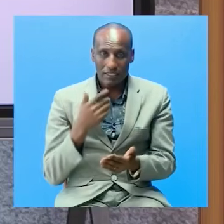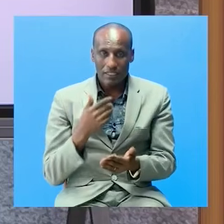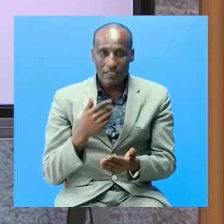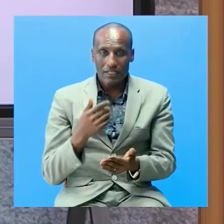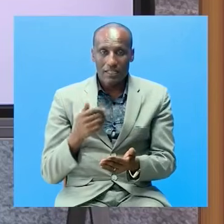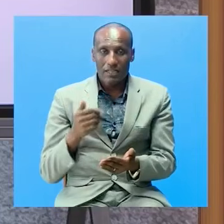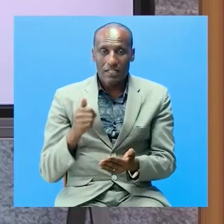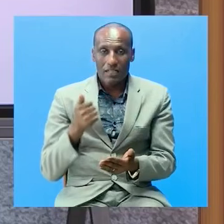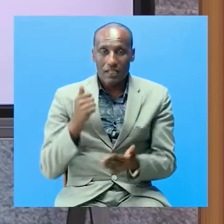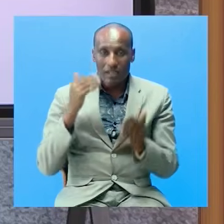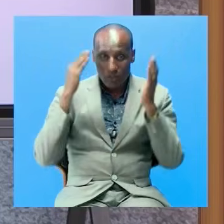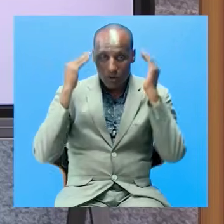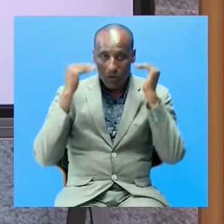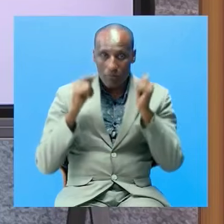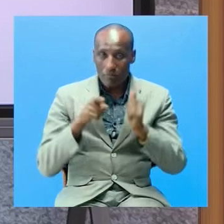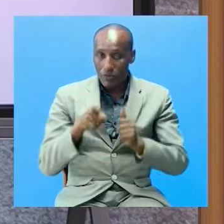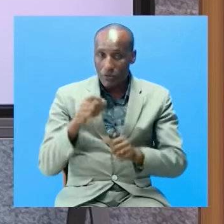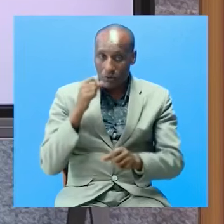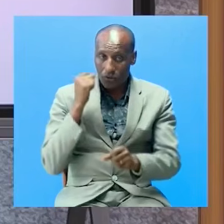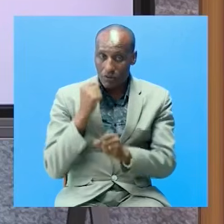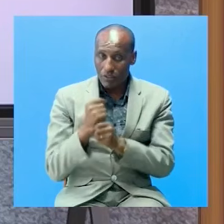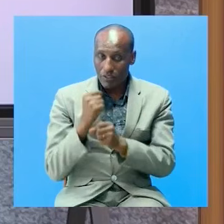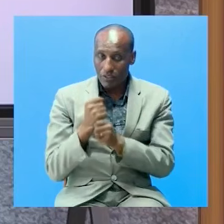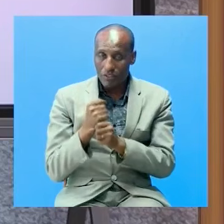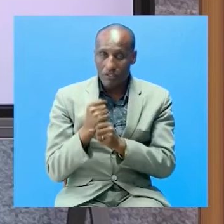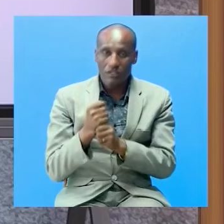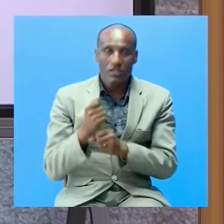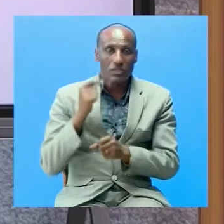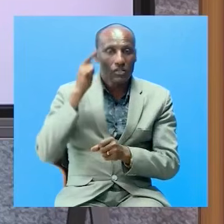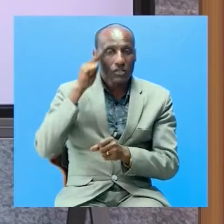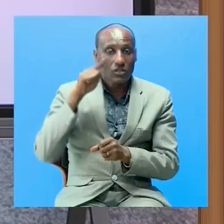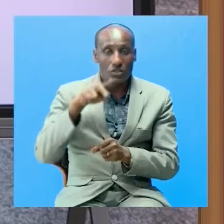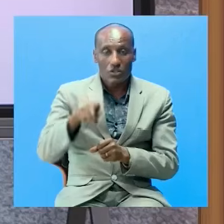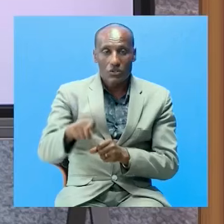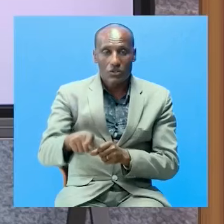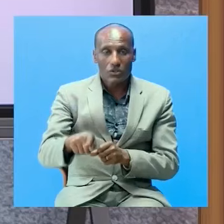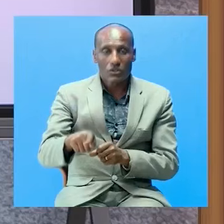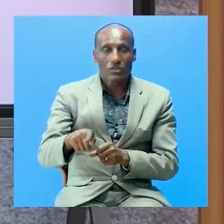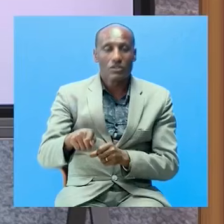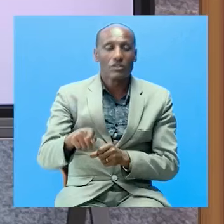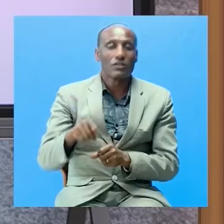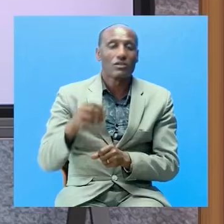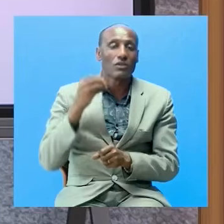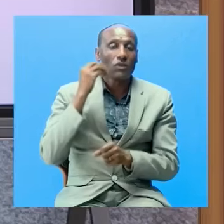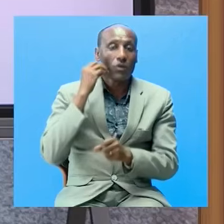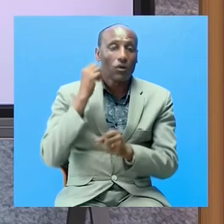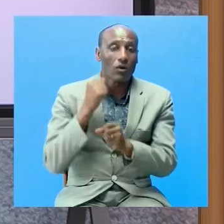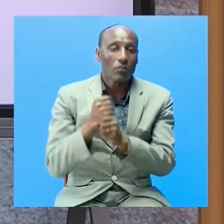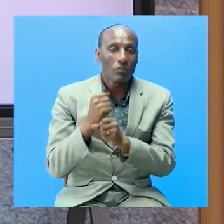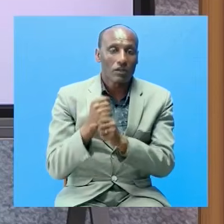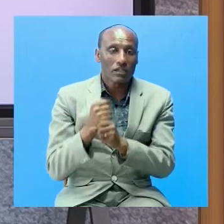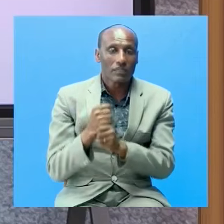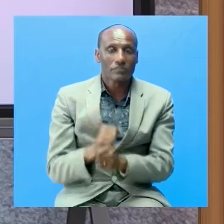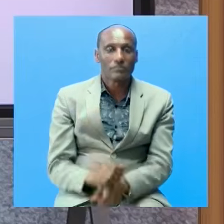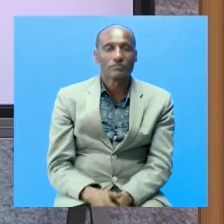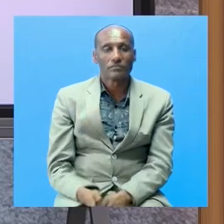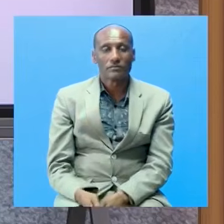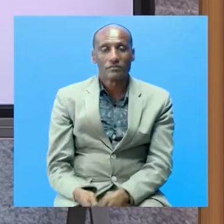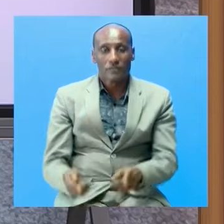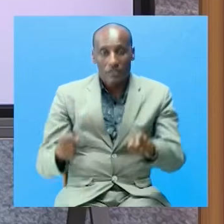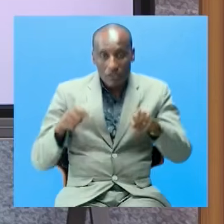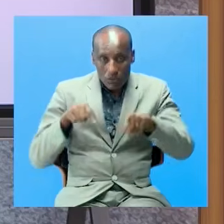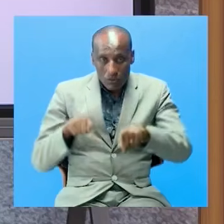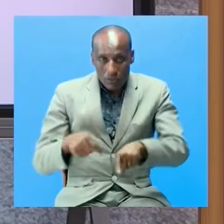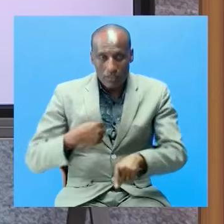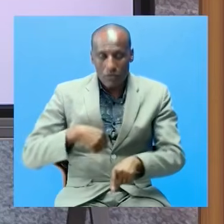seen last time. I am sure you have done your homeworks. Show your answers to your teachers at school or